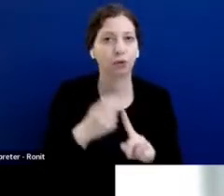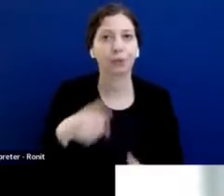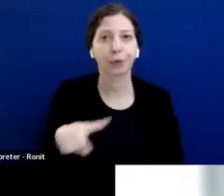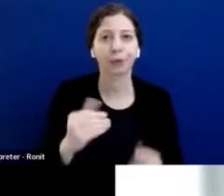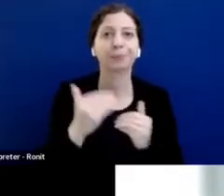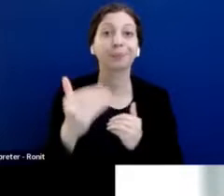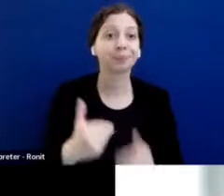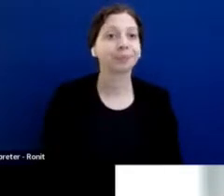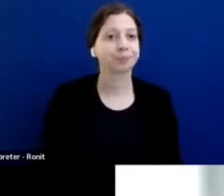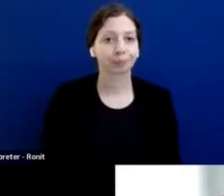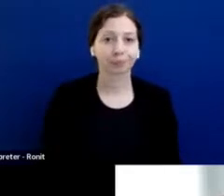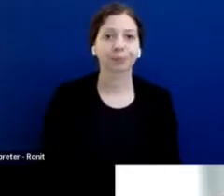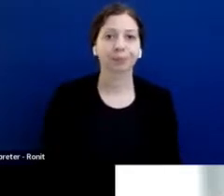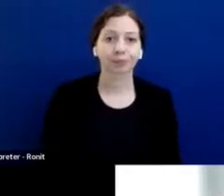slide.